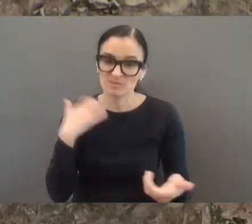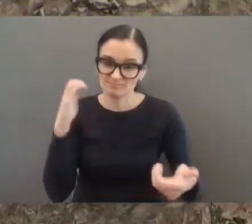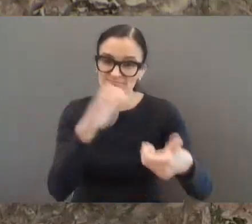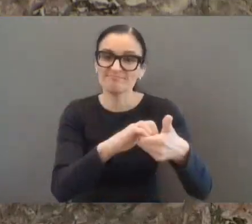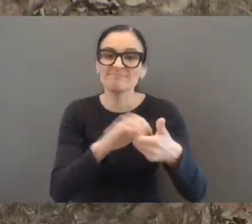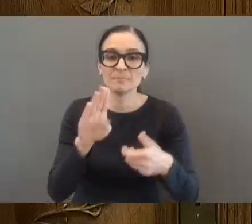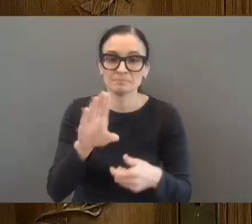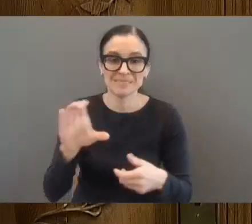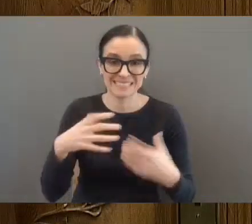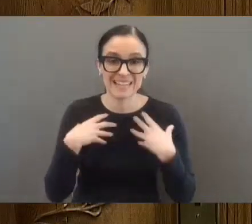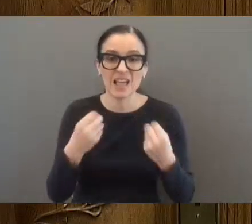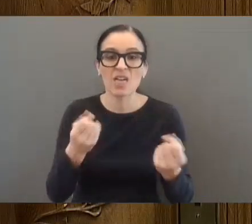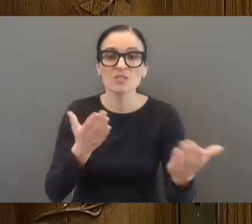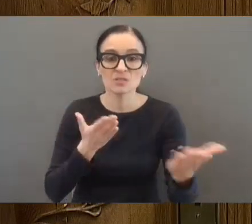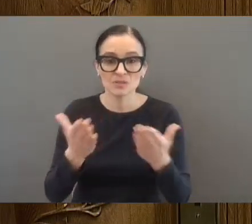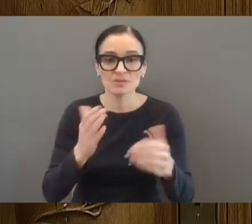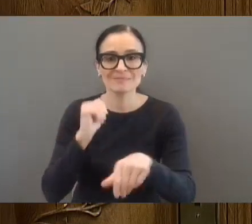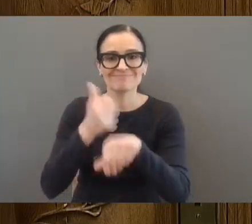Mr. Speaker.